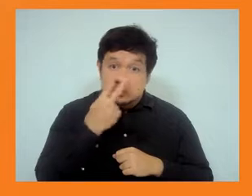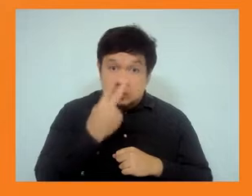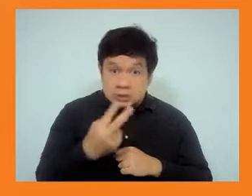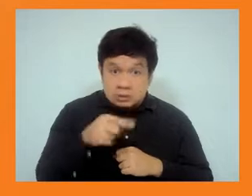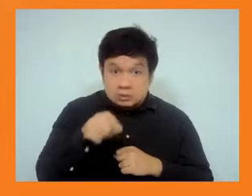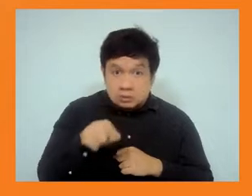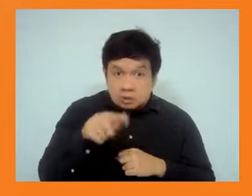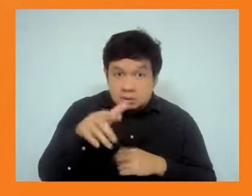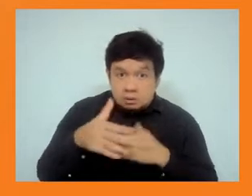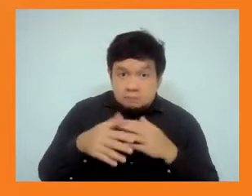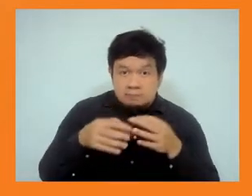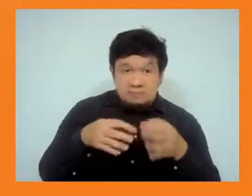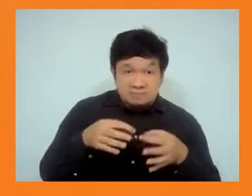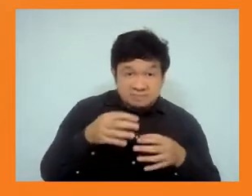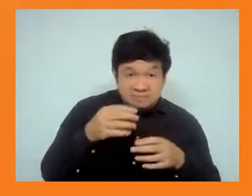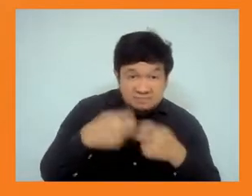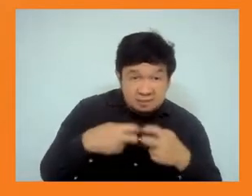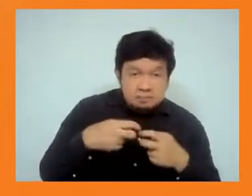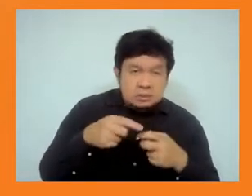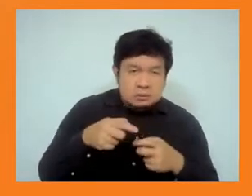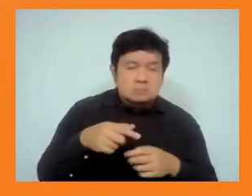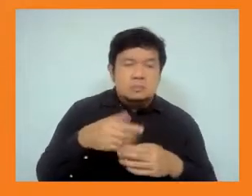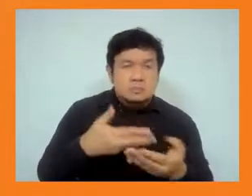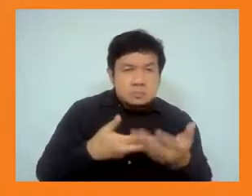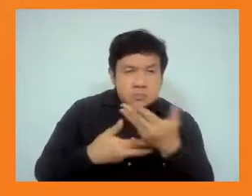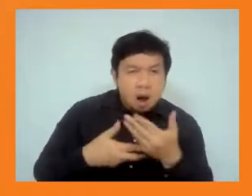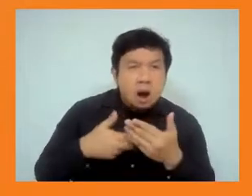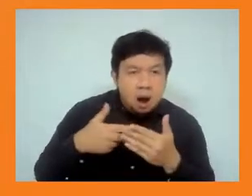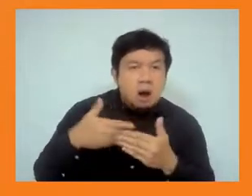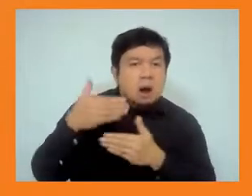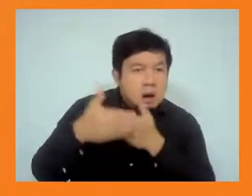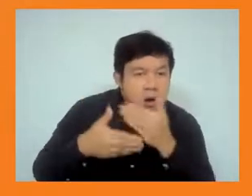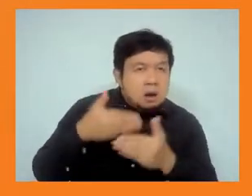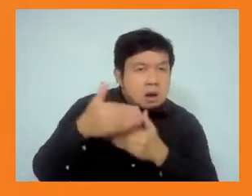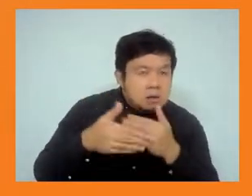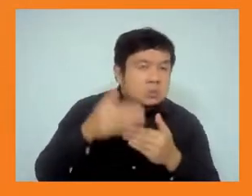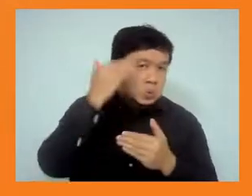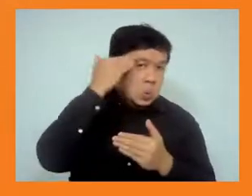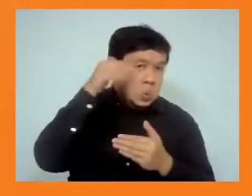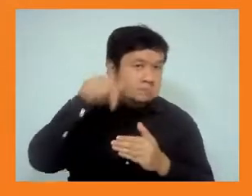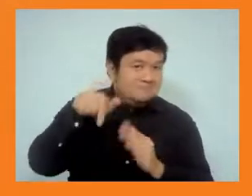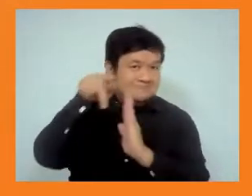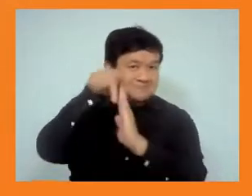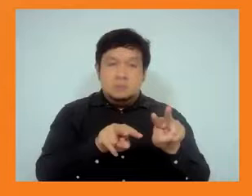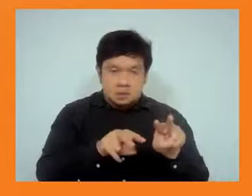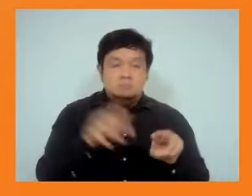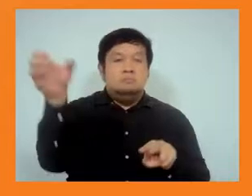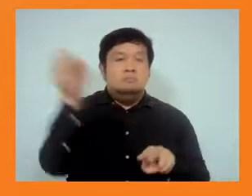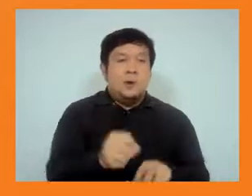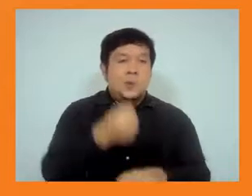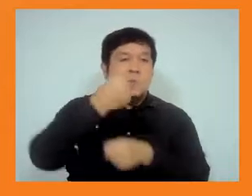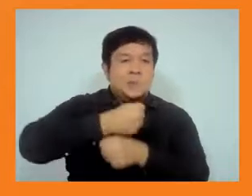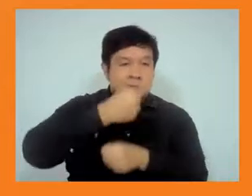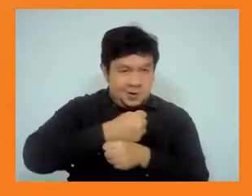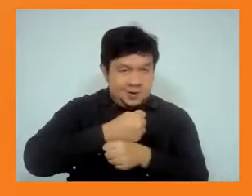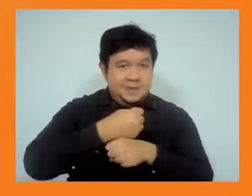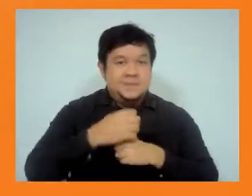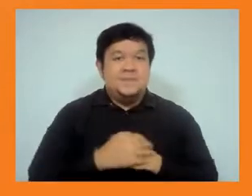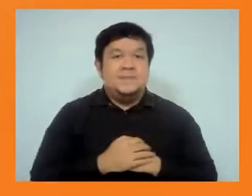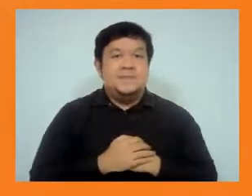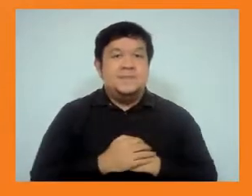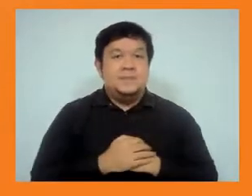job at assessing the impacts to nature and ecosystems, and then understanding the dynamics of how those